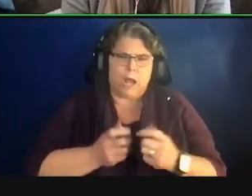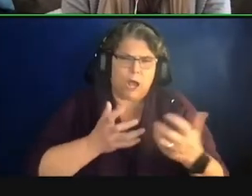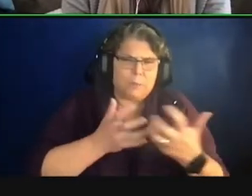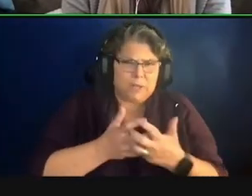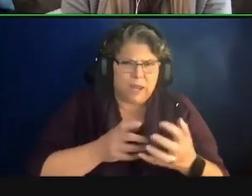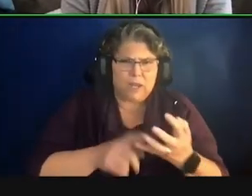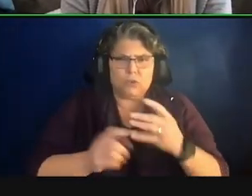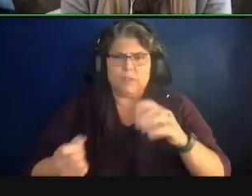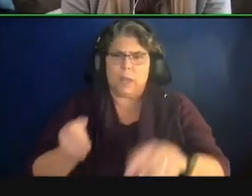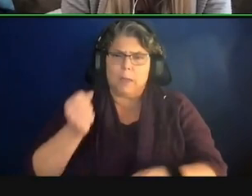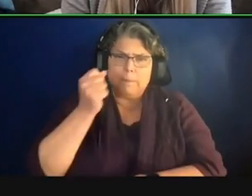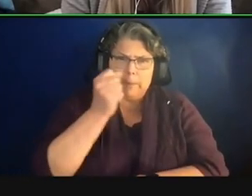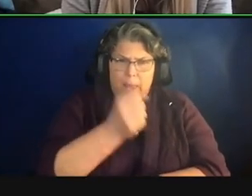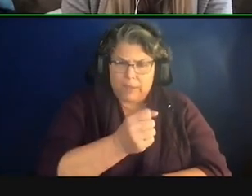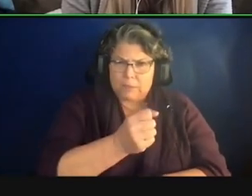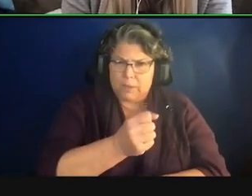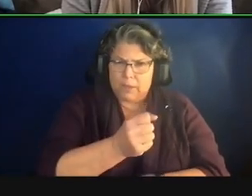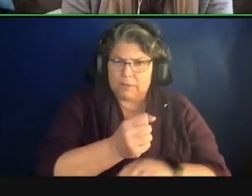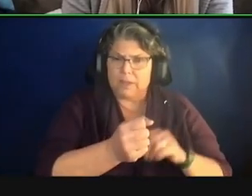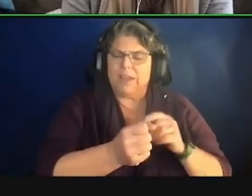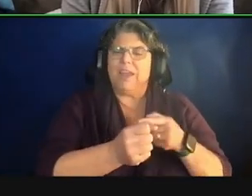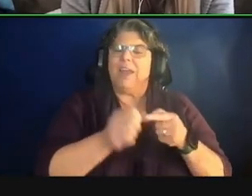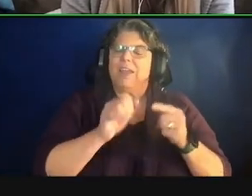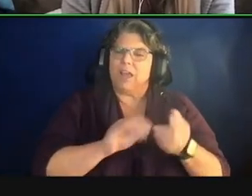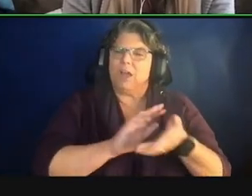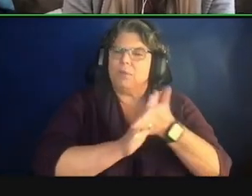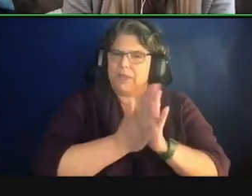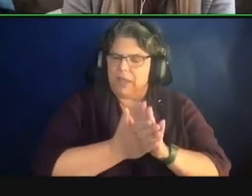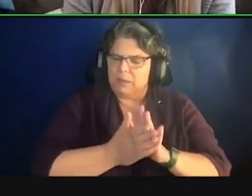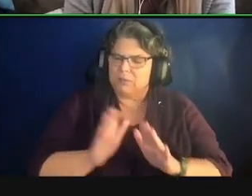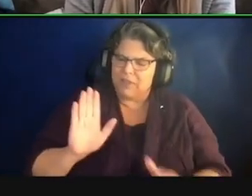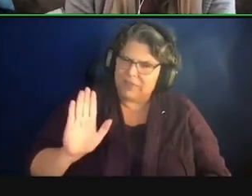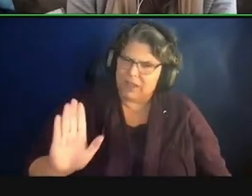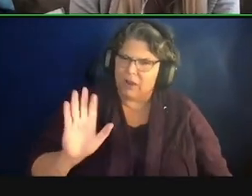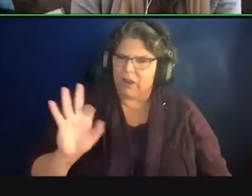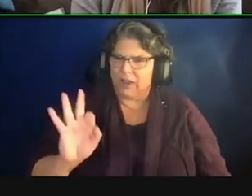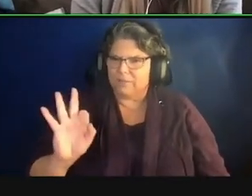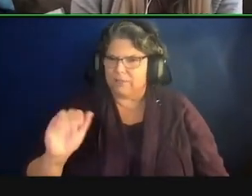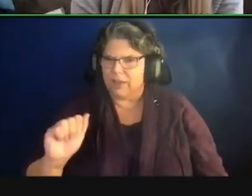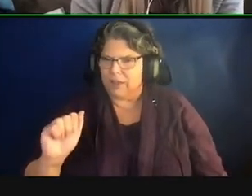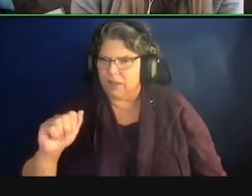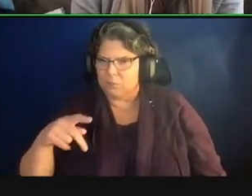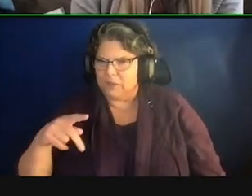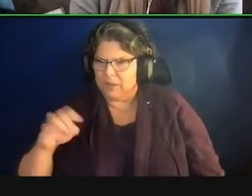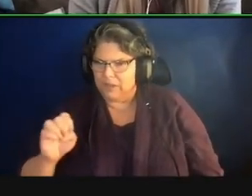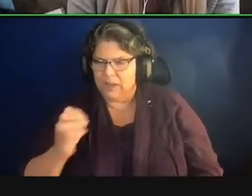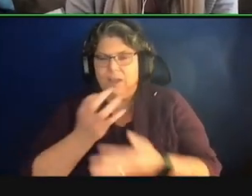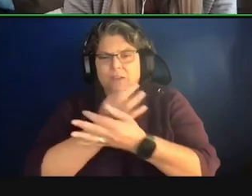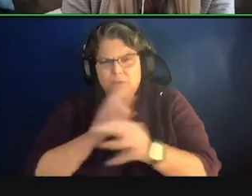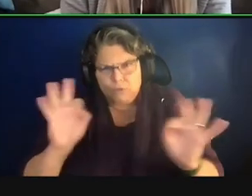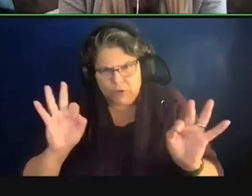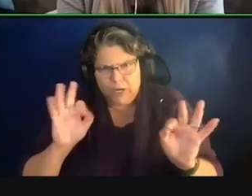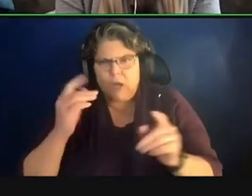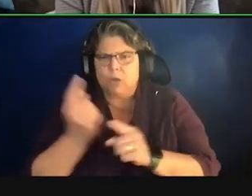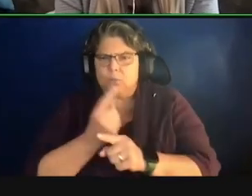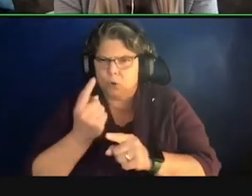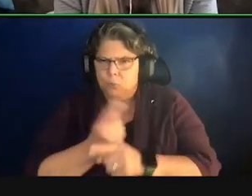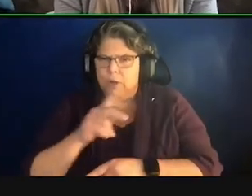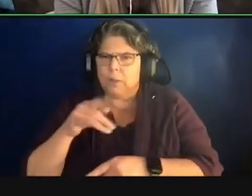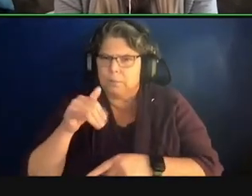and placement, and that becomes the child's offer of FAPE, the free and appropriate public education.